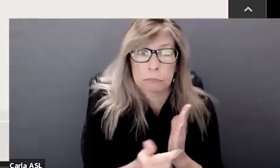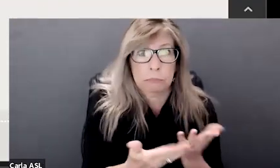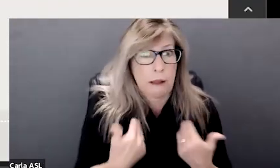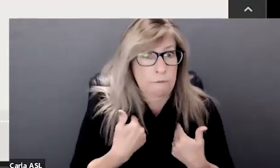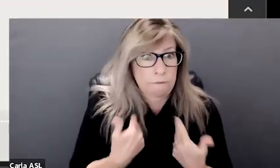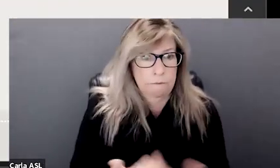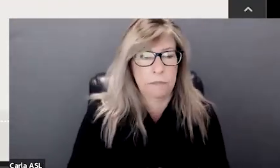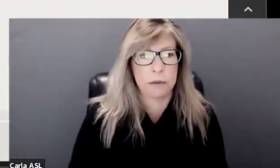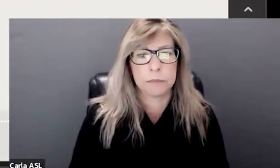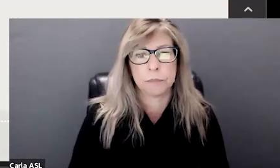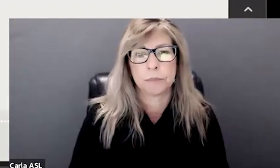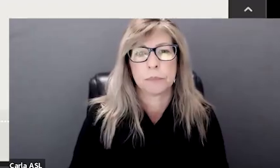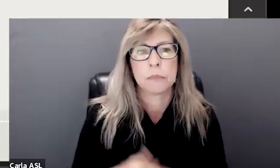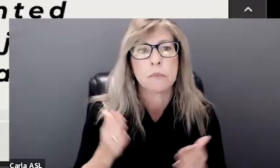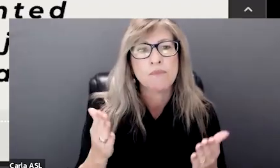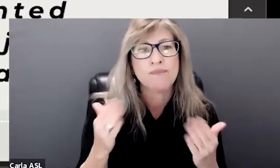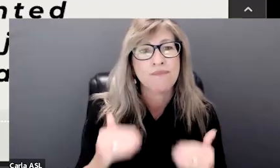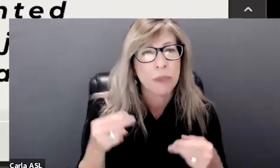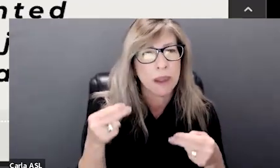ahead to 26.